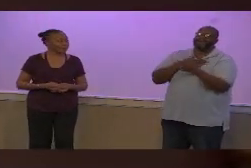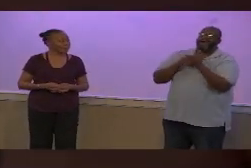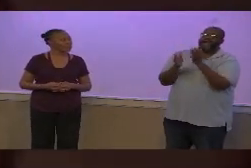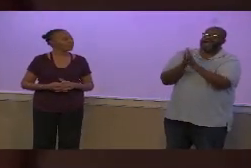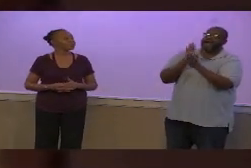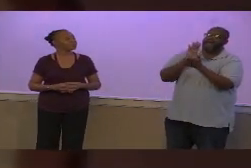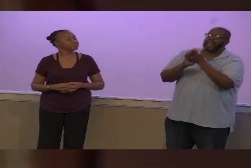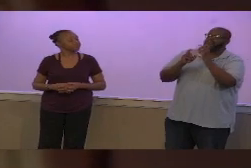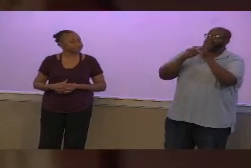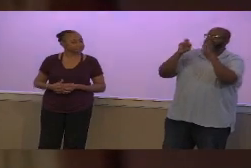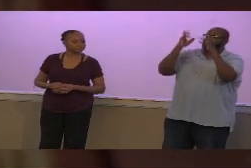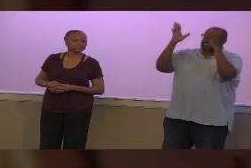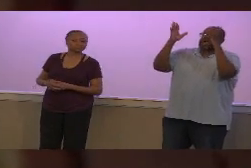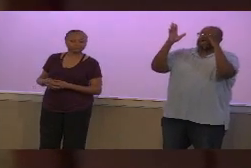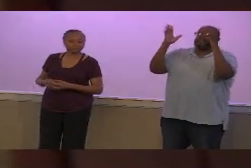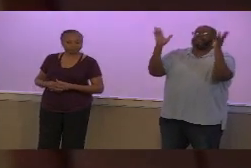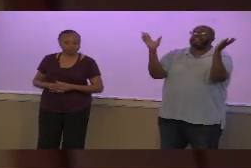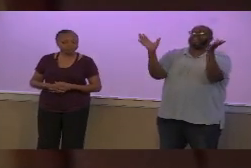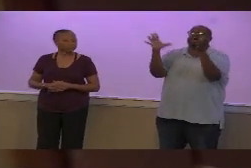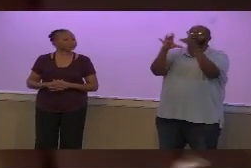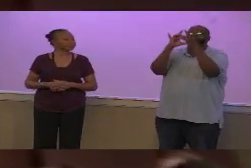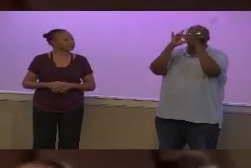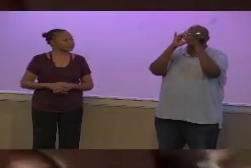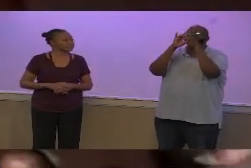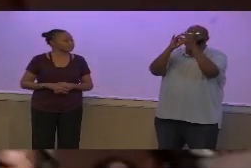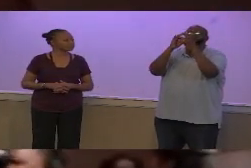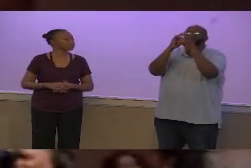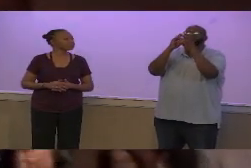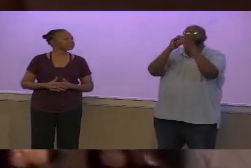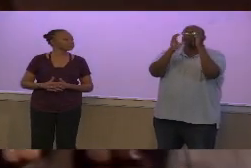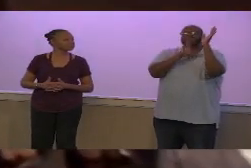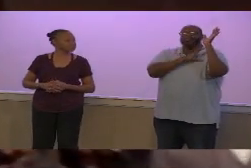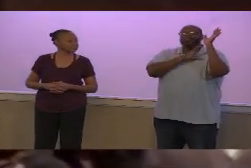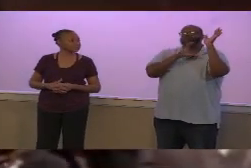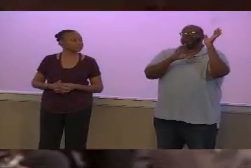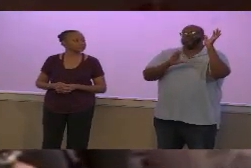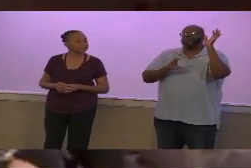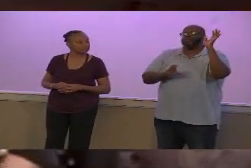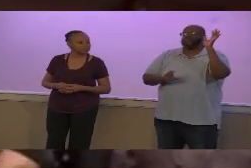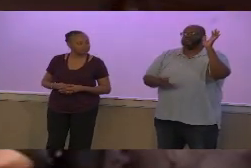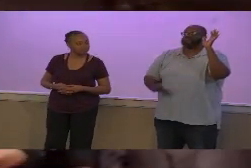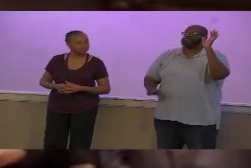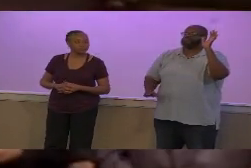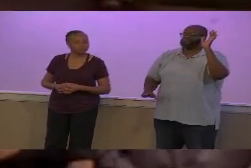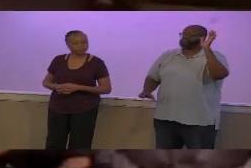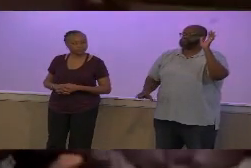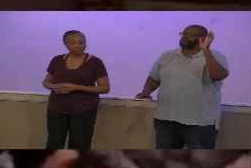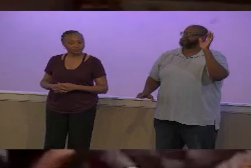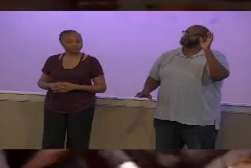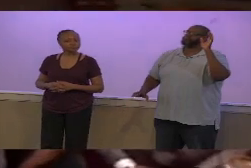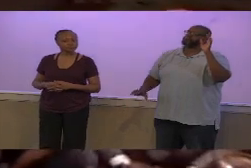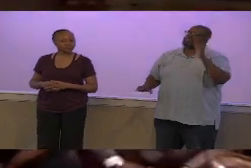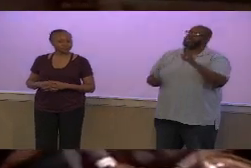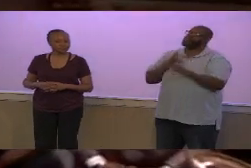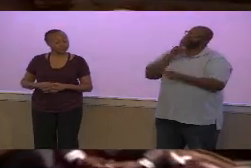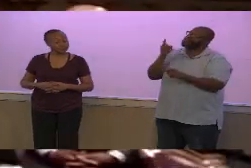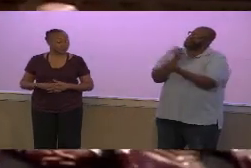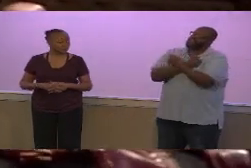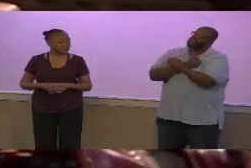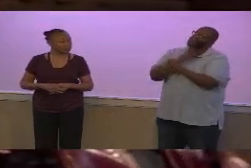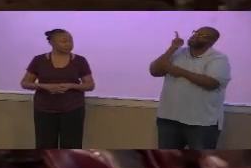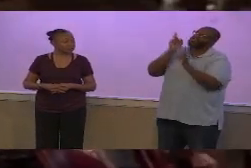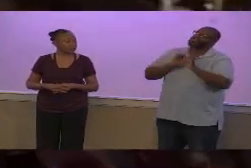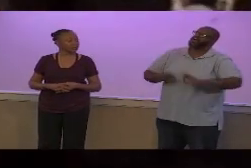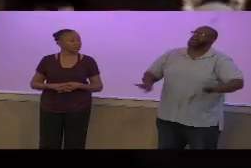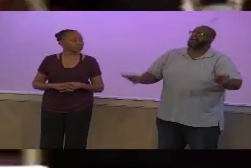Oh, my hallelujah belongs to you. The next part I really love, it says this.